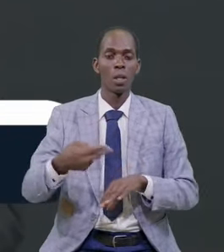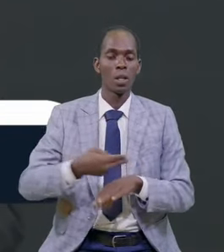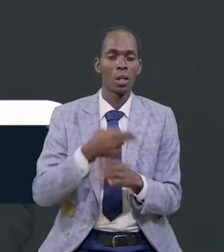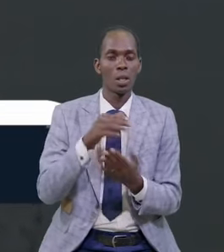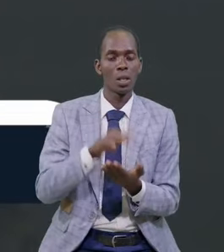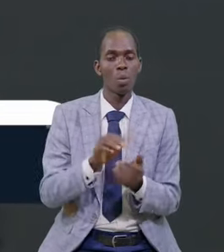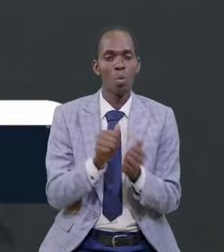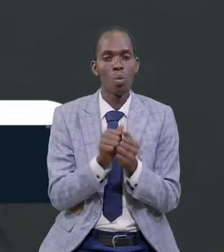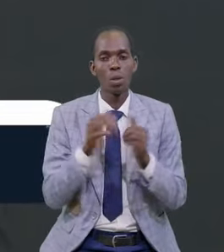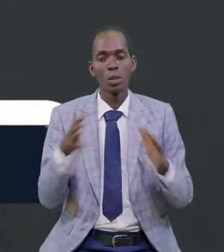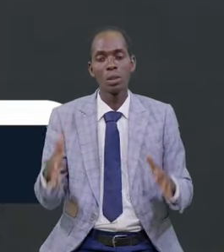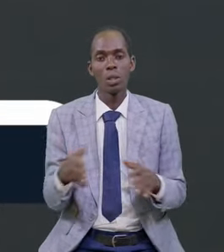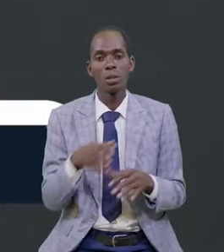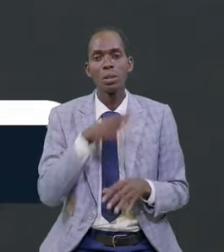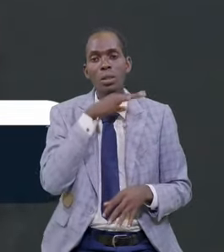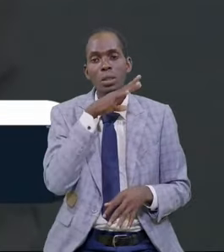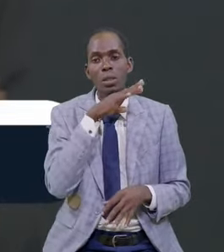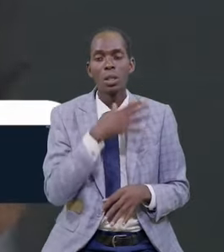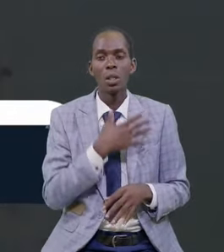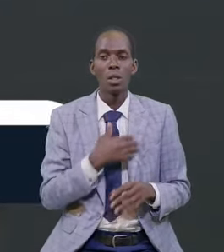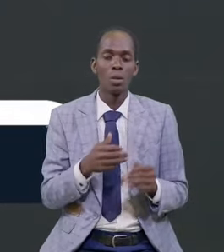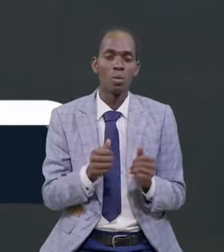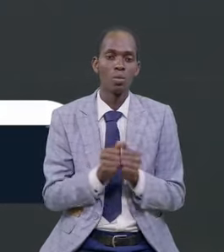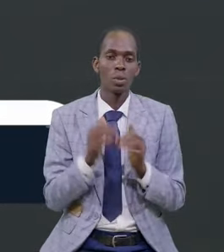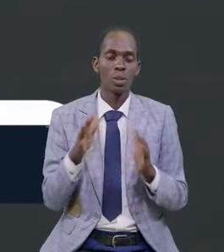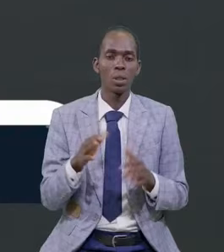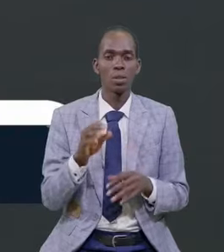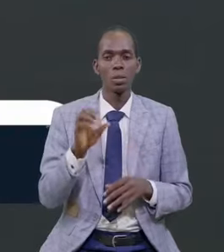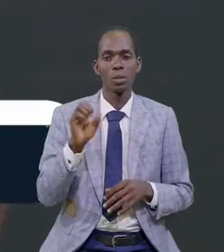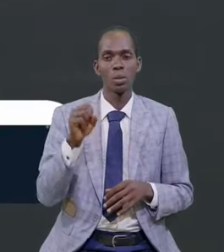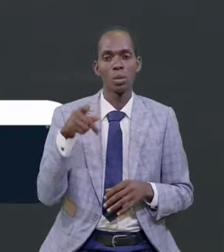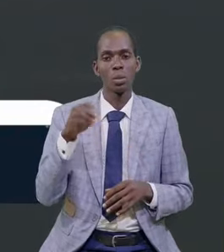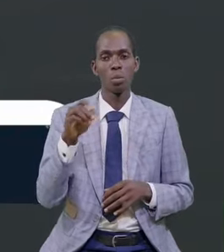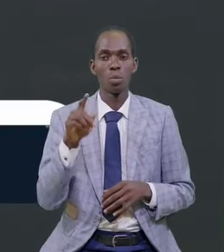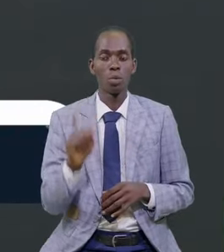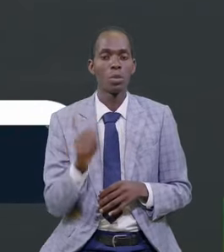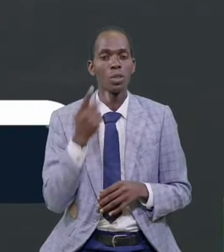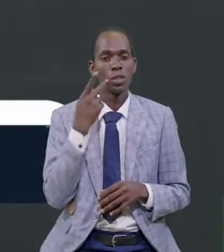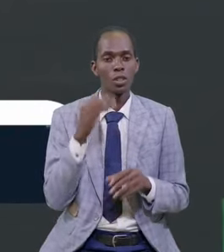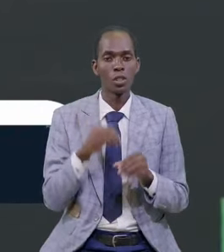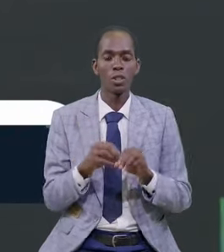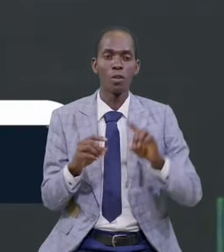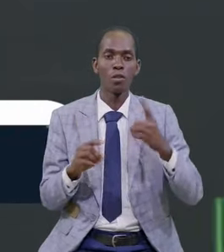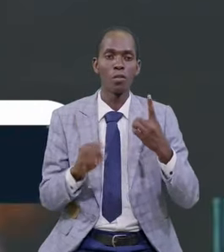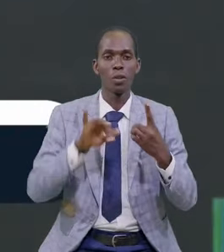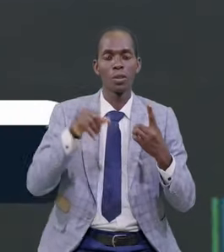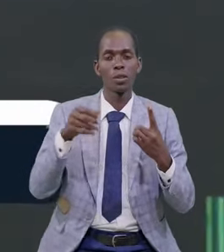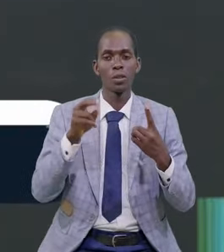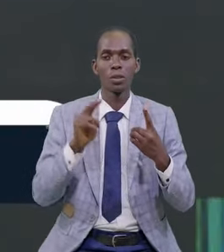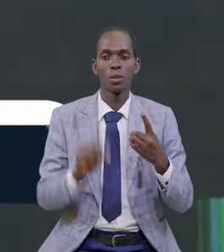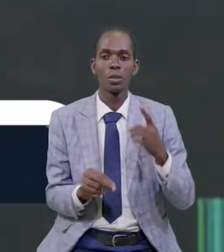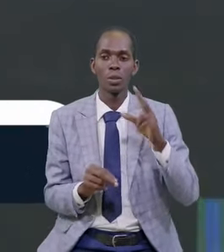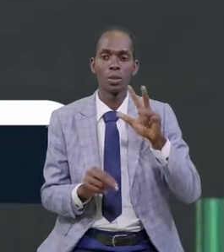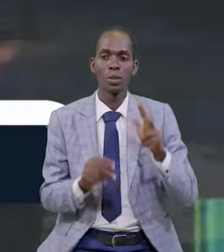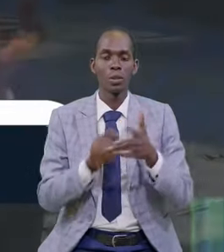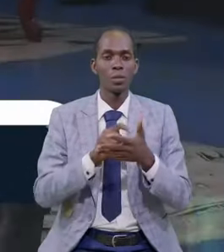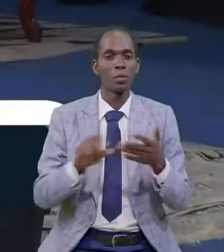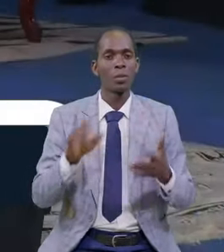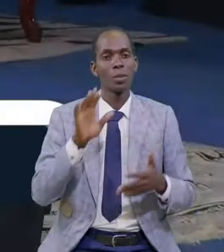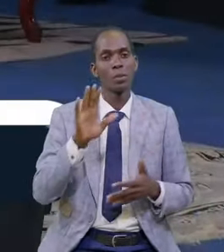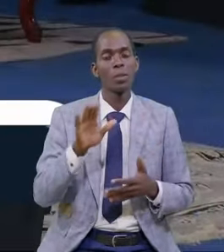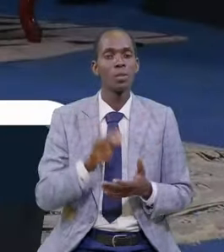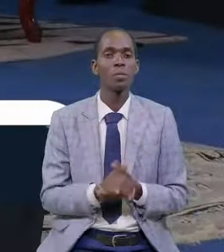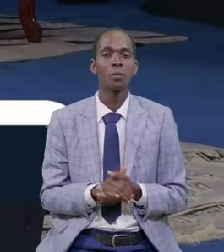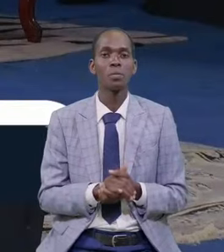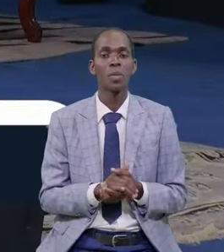and without spot it tells us in 1 John 3: 5 about this same